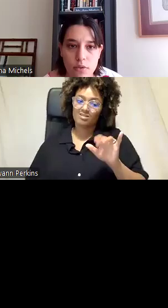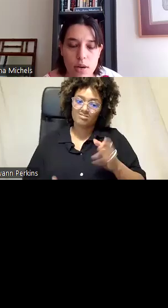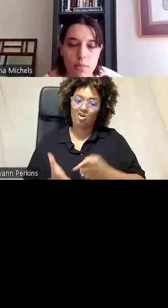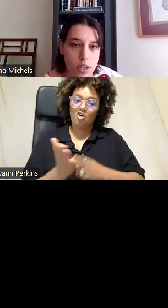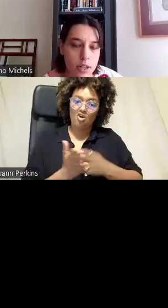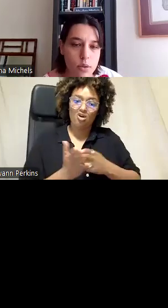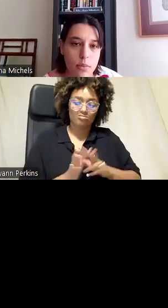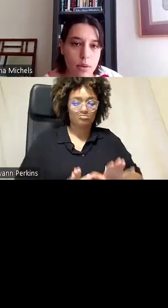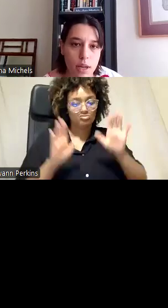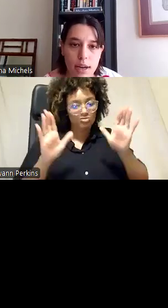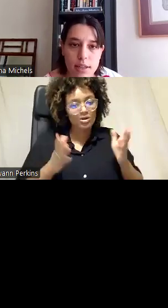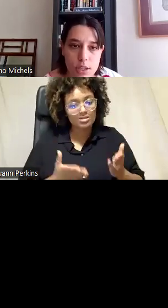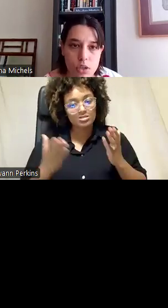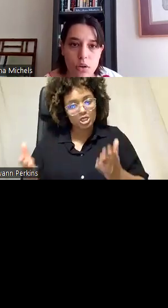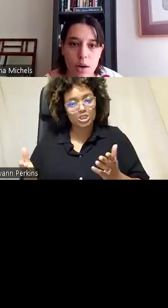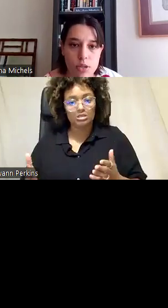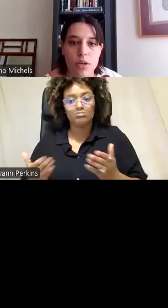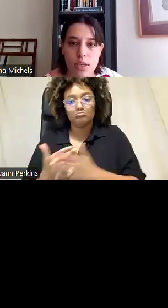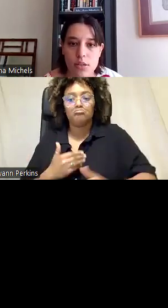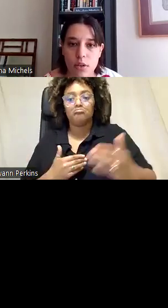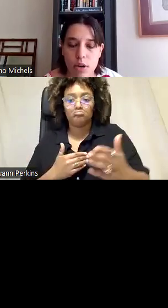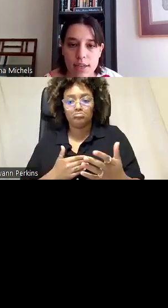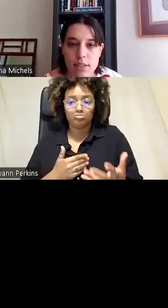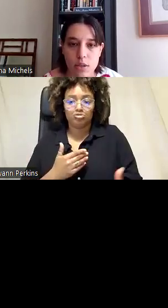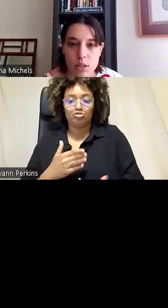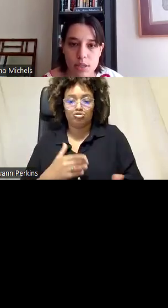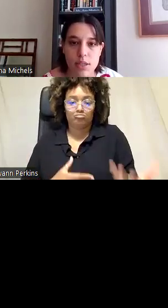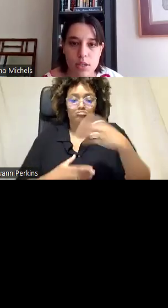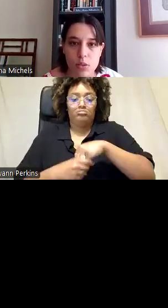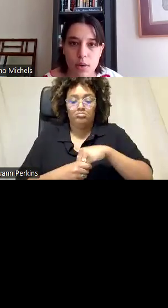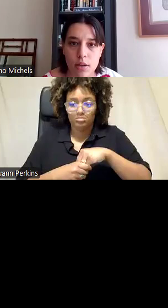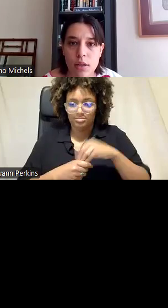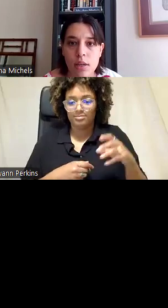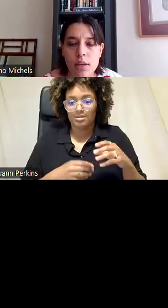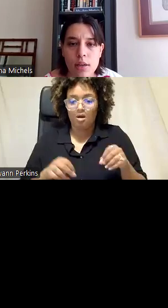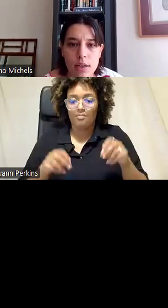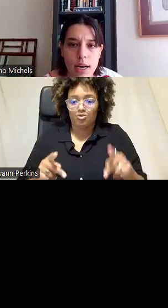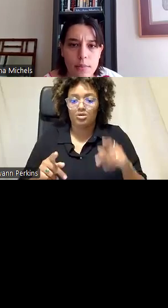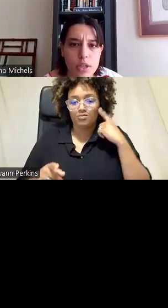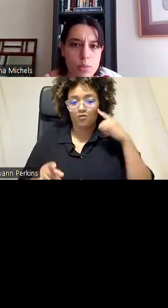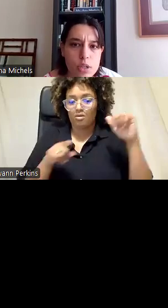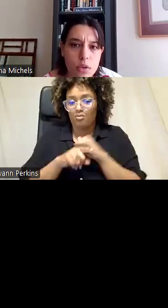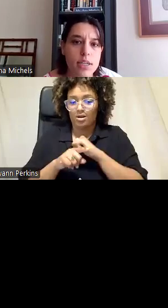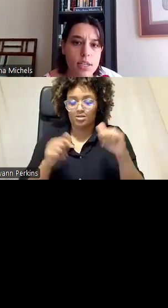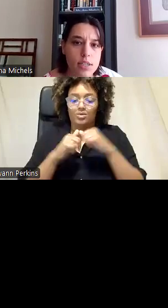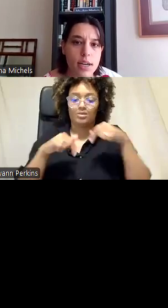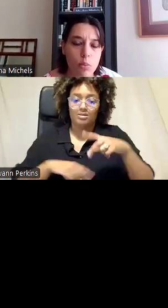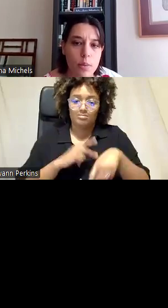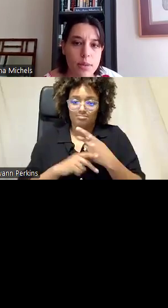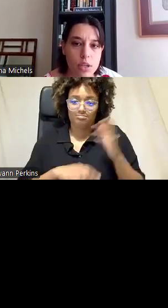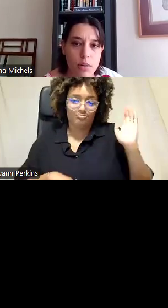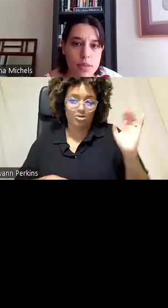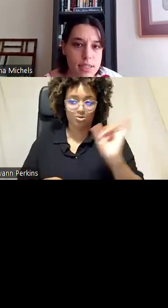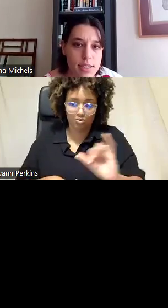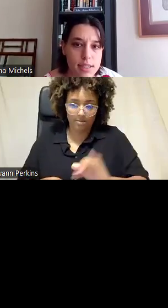consider going forward about trying to apply additional opportunities for practice with this presentation as well. In terms of organizations that